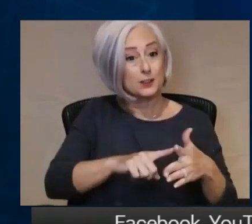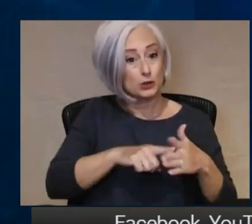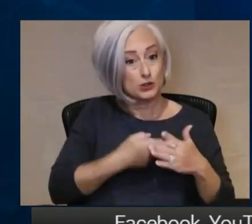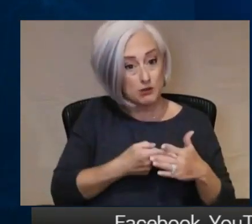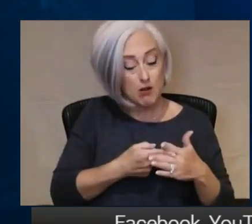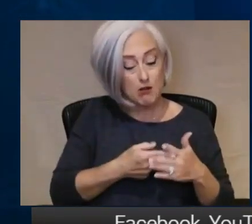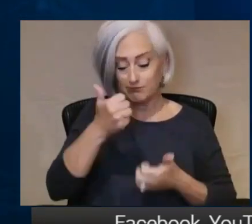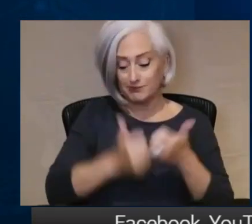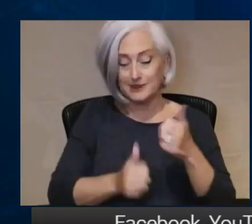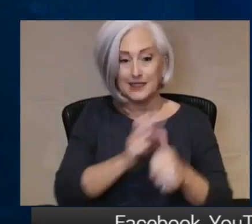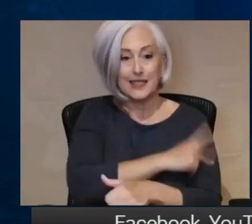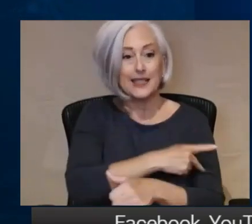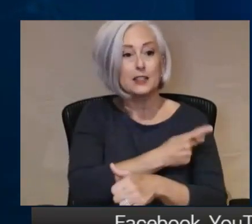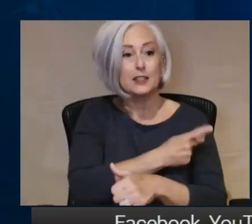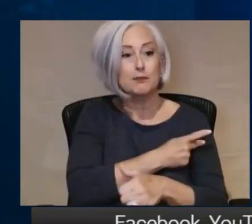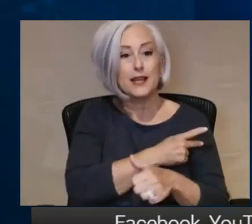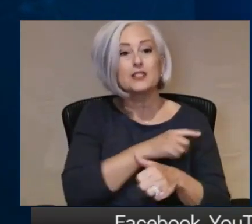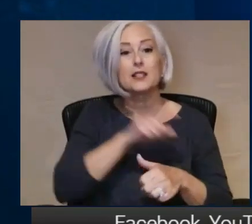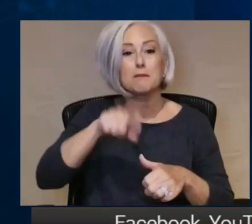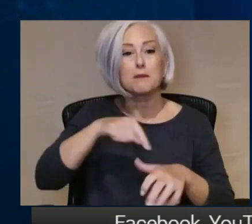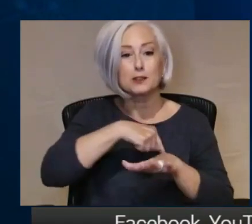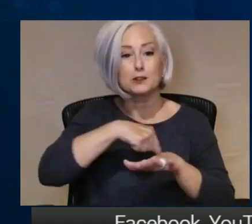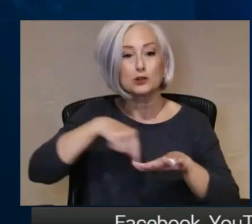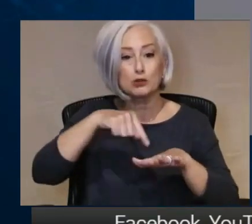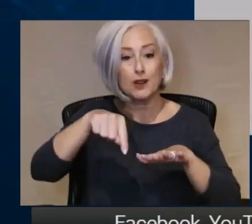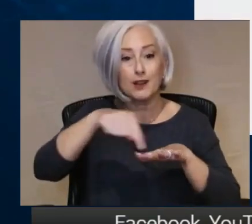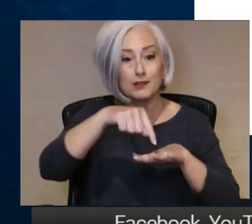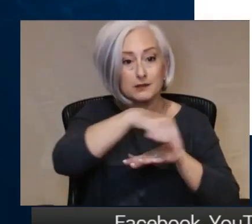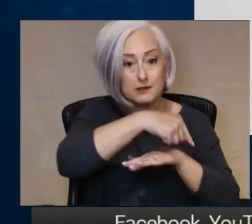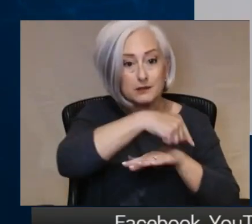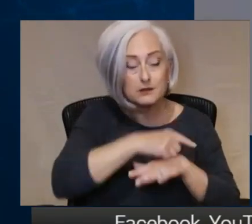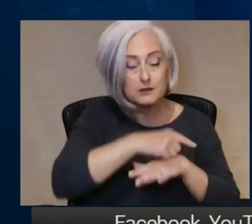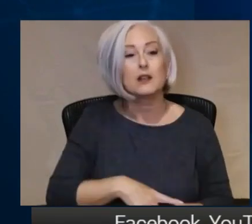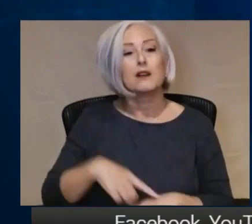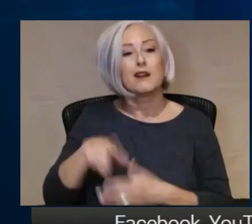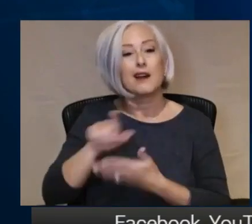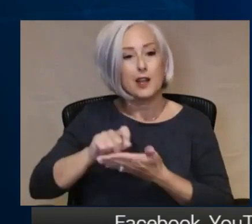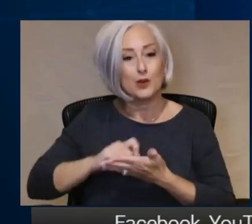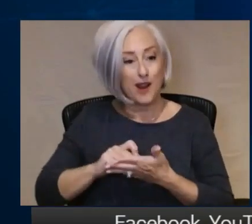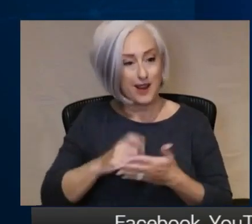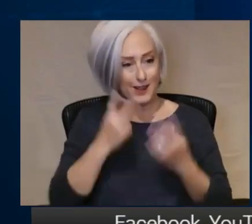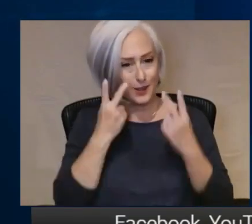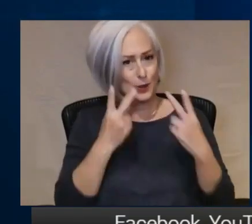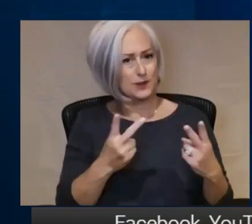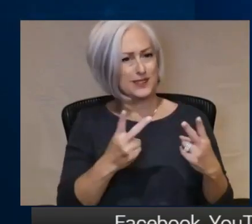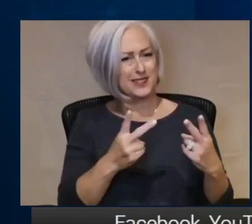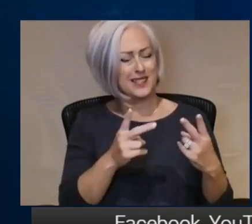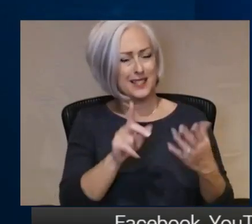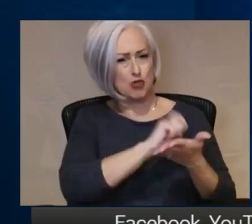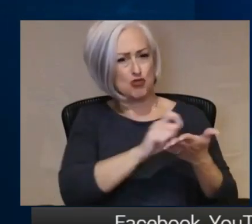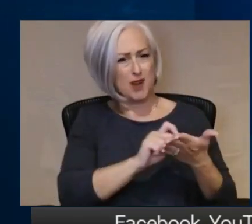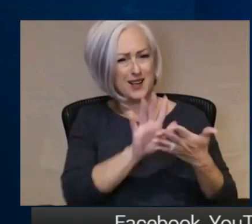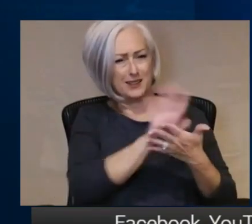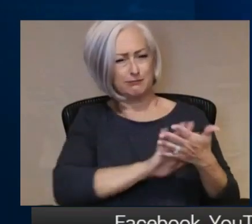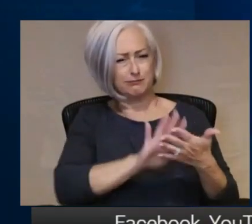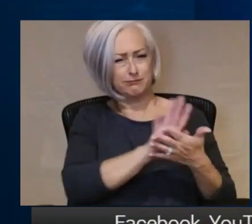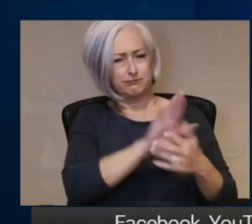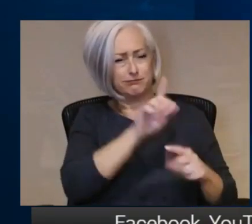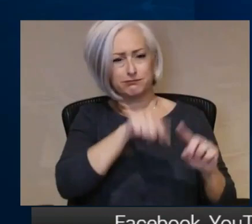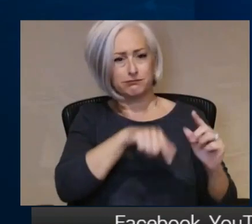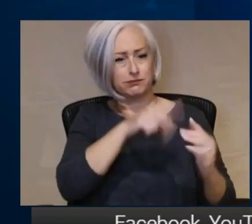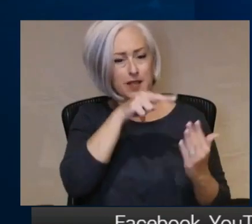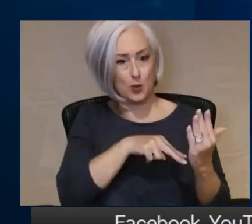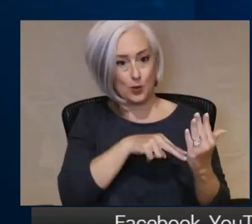can see, their writing is barely legible because of the tremors. Now, look at this amazing